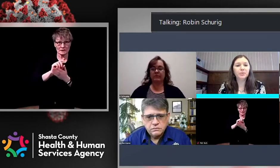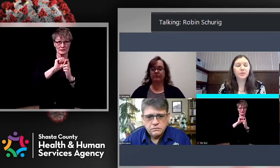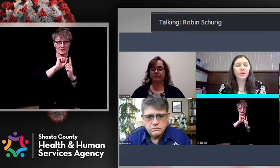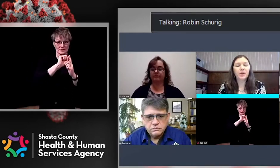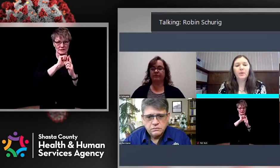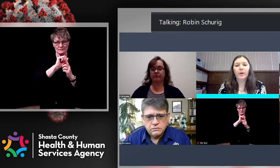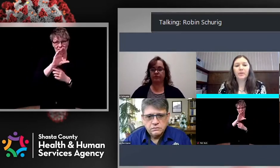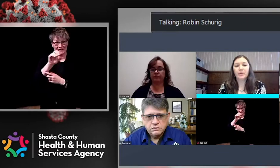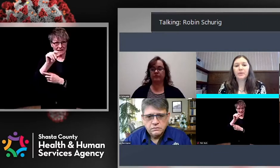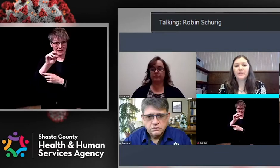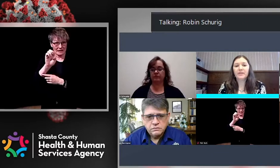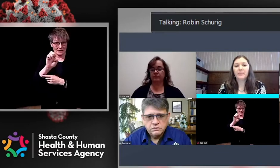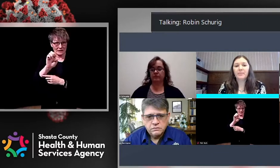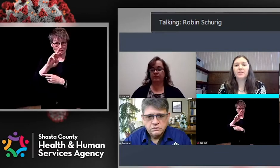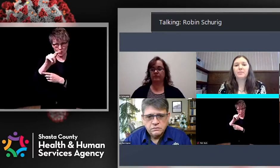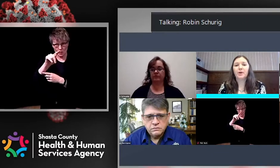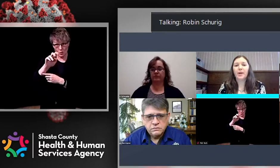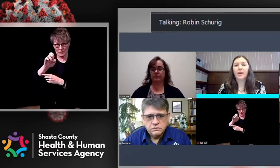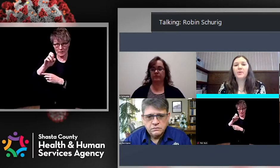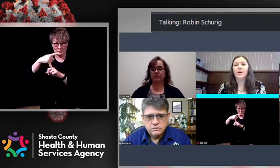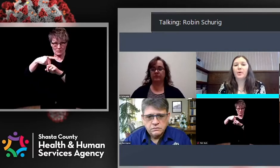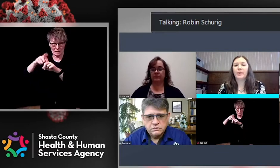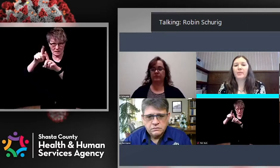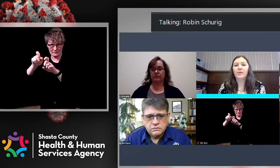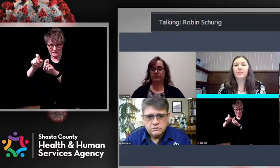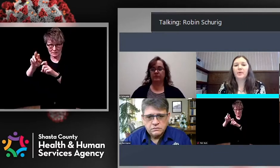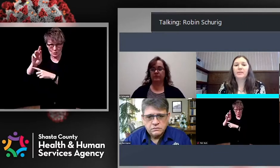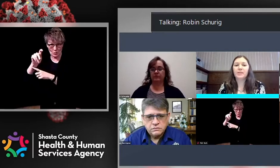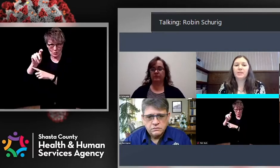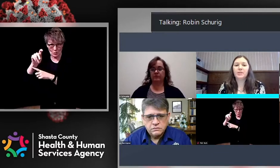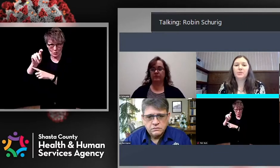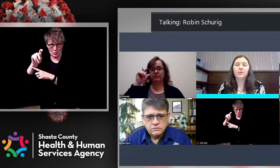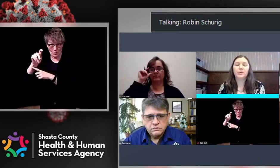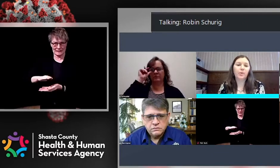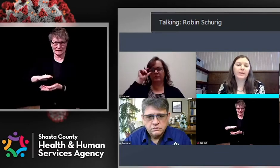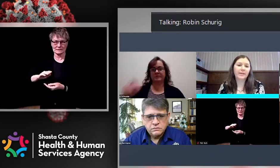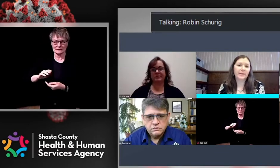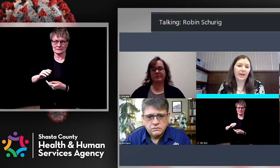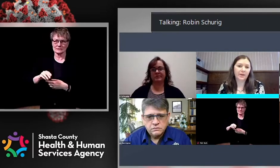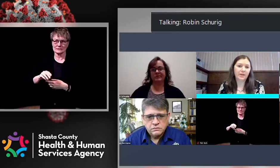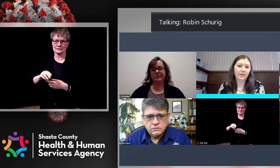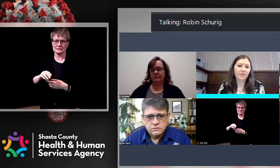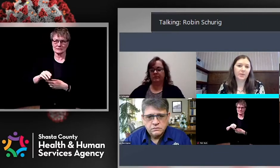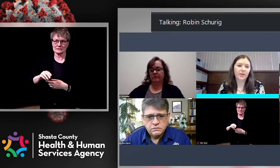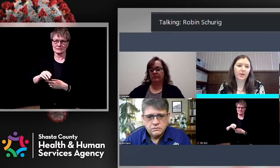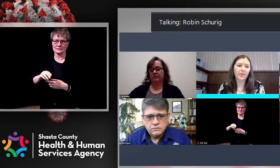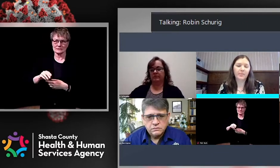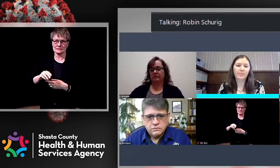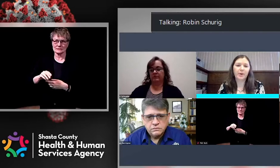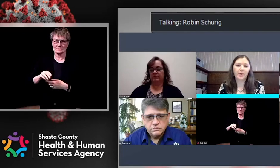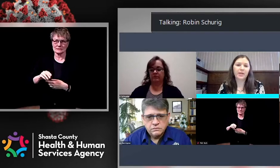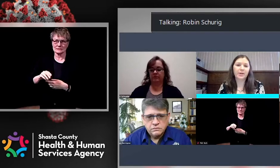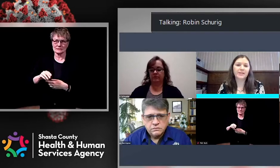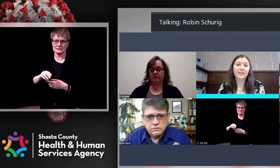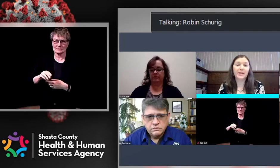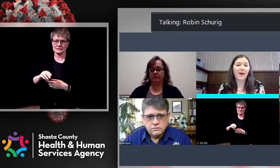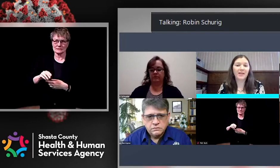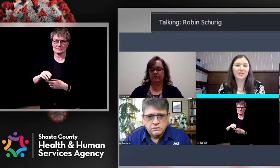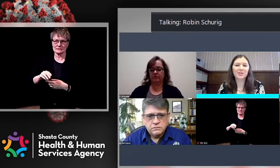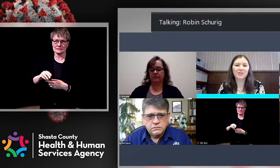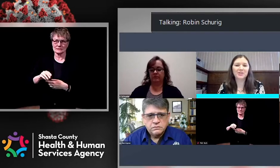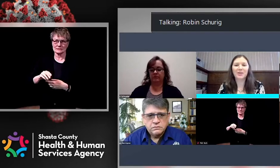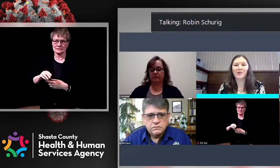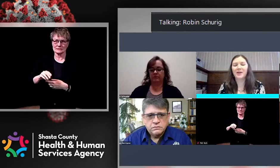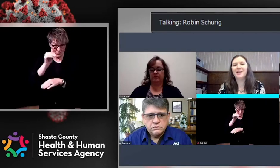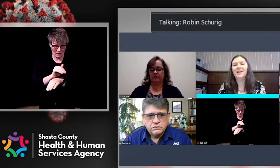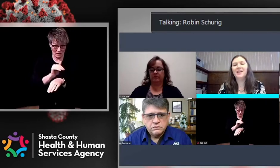is good news. But with New Year's Eve happening tomorrow night, we're hoping that people will continue to avoid gatherings. We know that people are eager to say